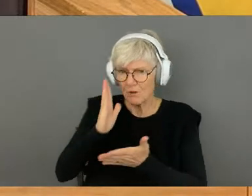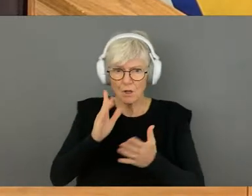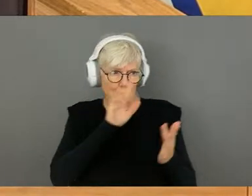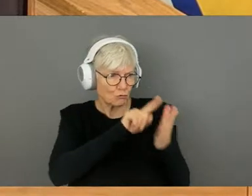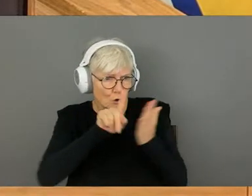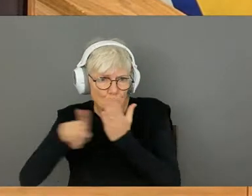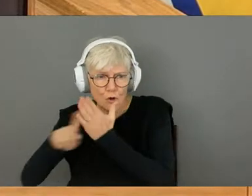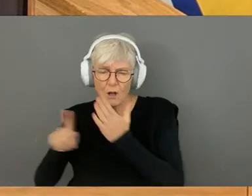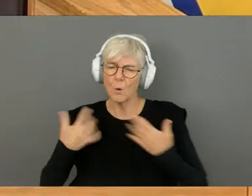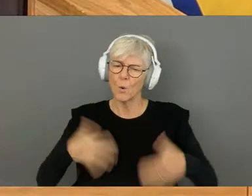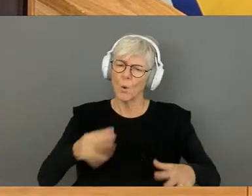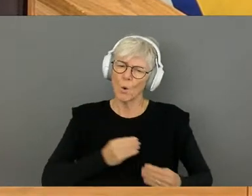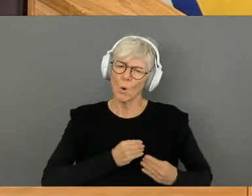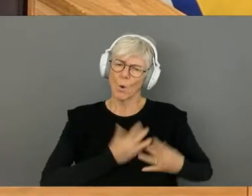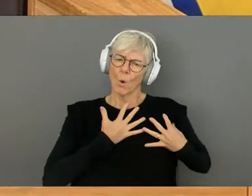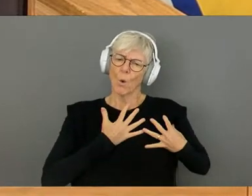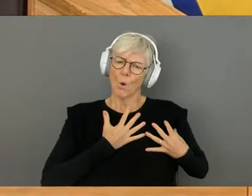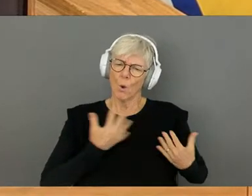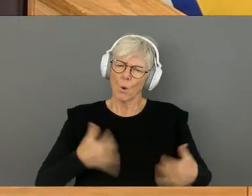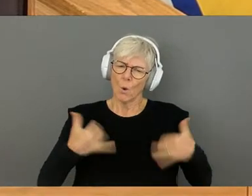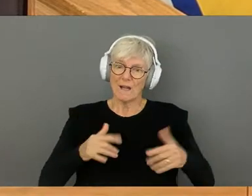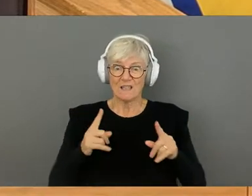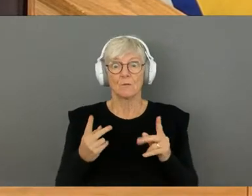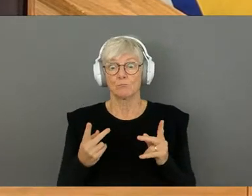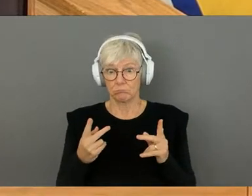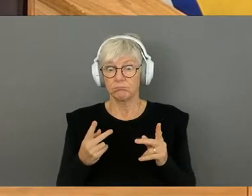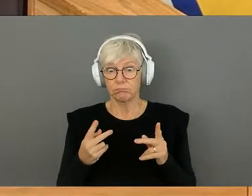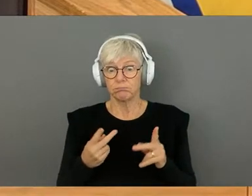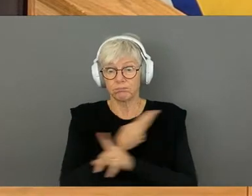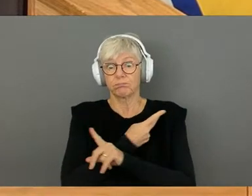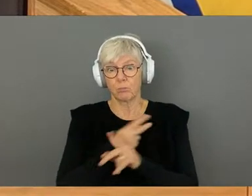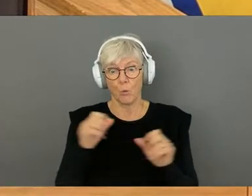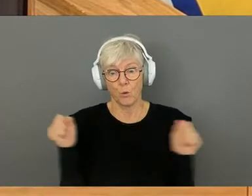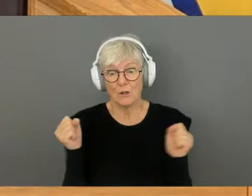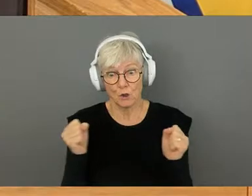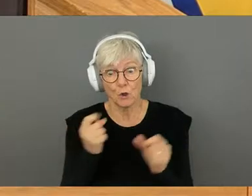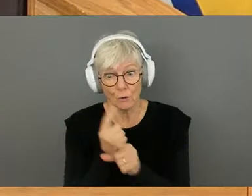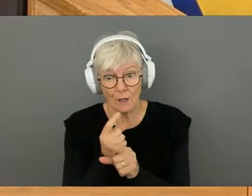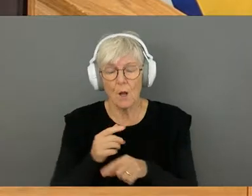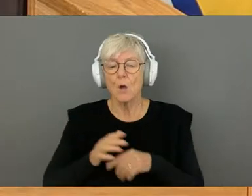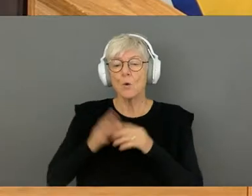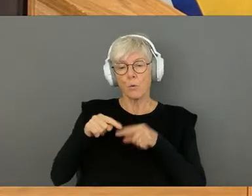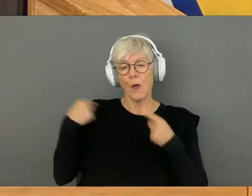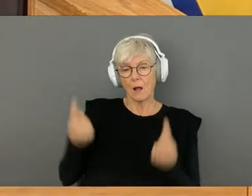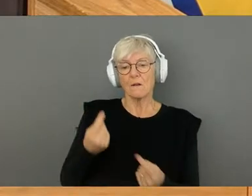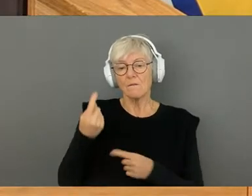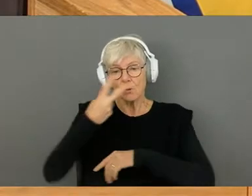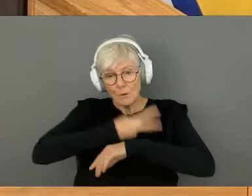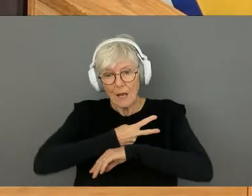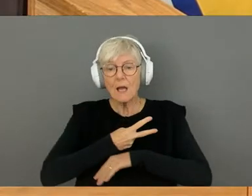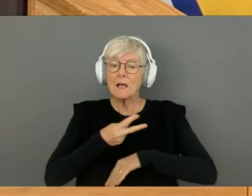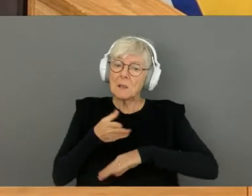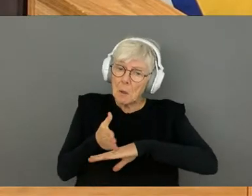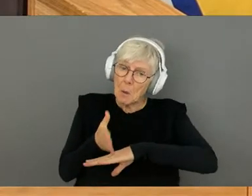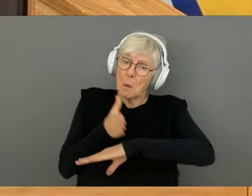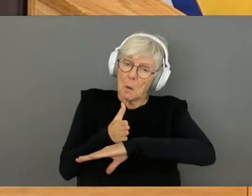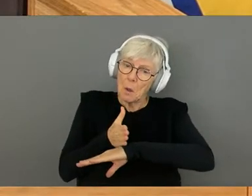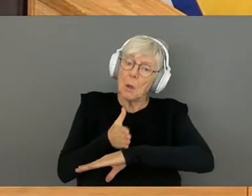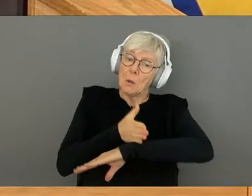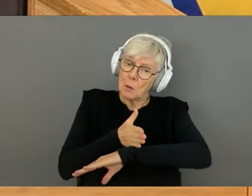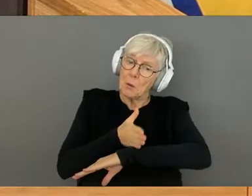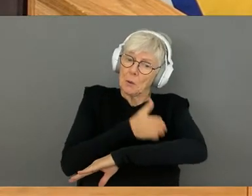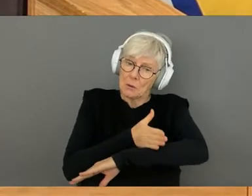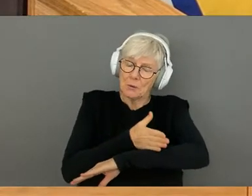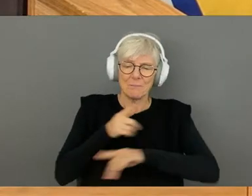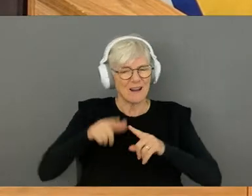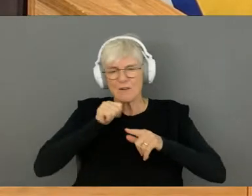year. We have come a long way just in the last few days, but we understand there's still a long way to go.